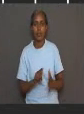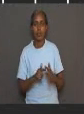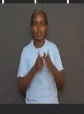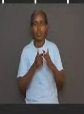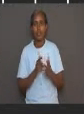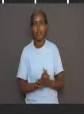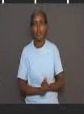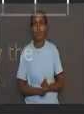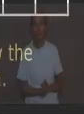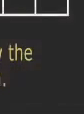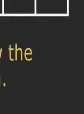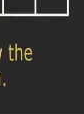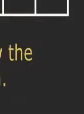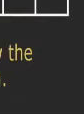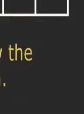Begin.